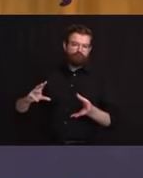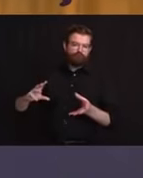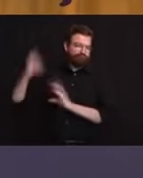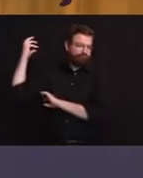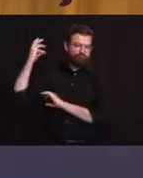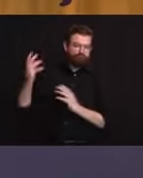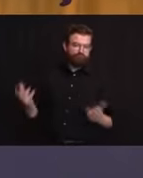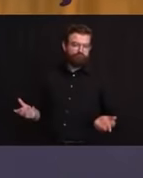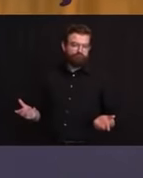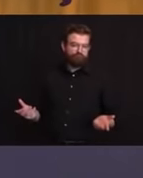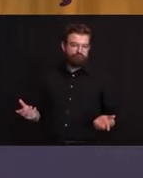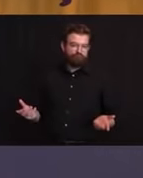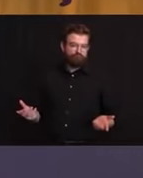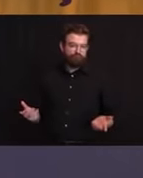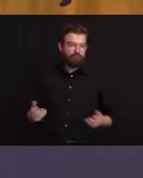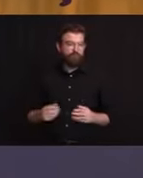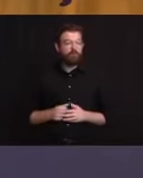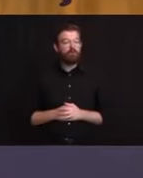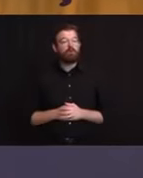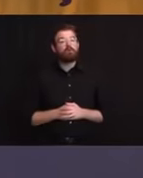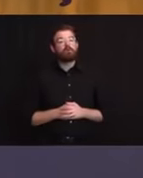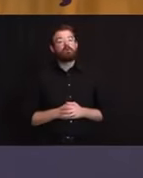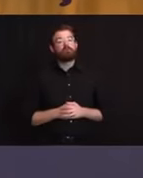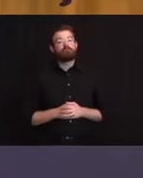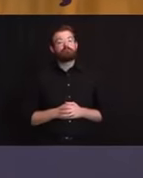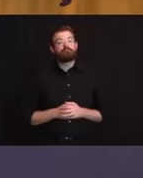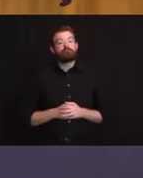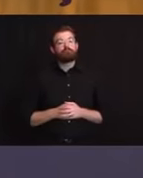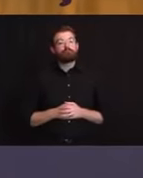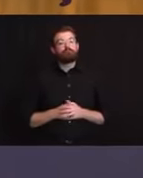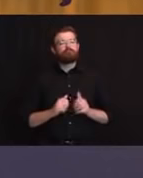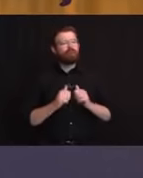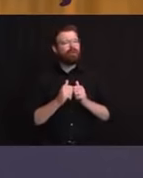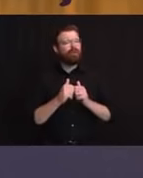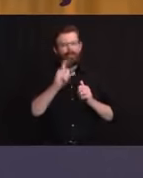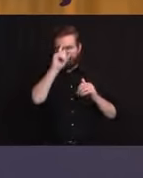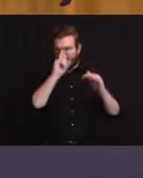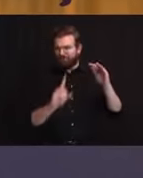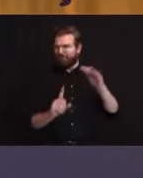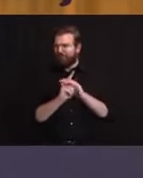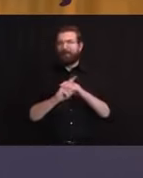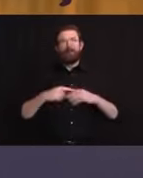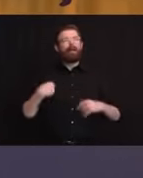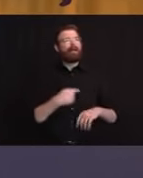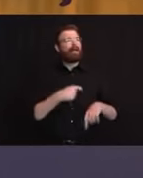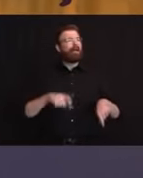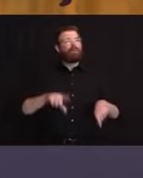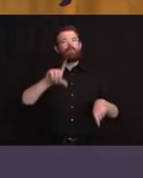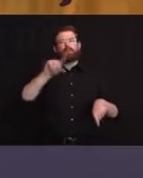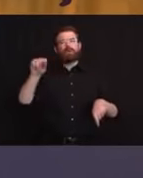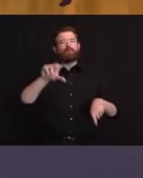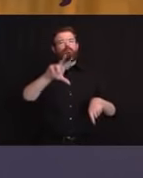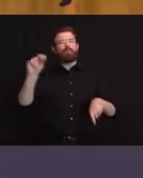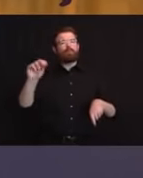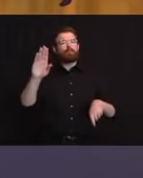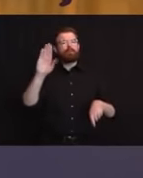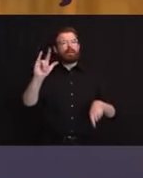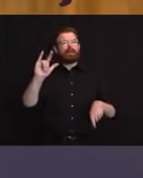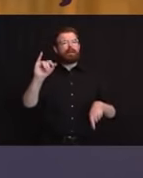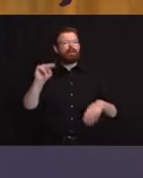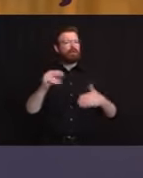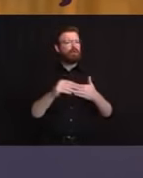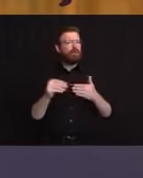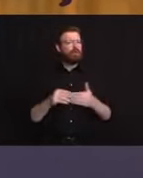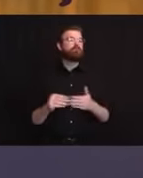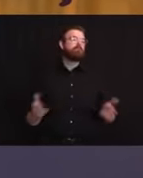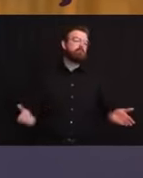the analysis is not that complicated, and it's by nature you're trying to project, and the number of 20 or more billion, for